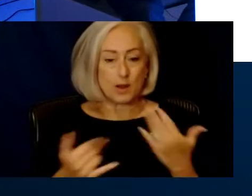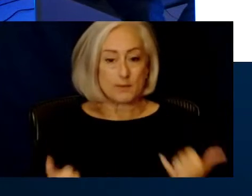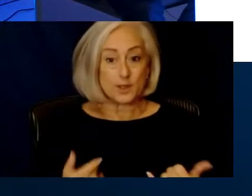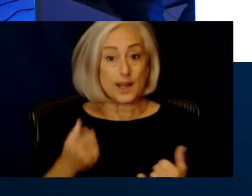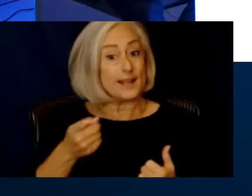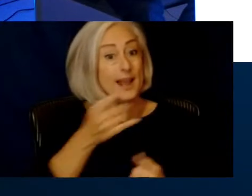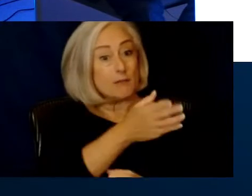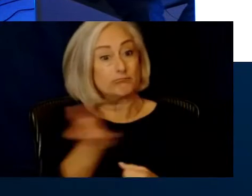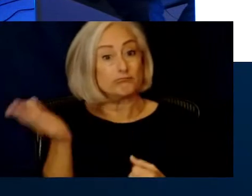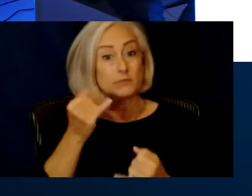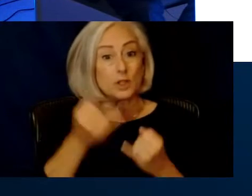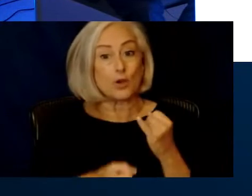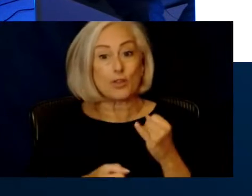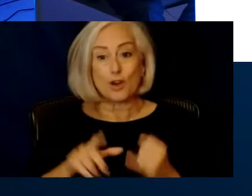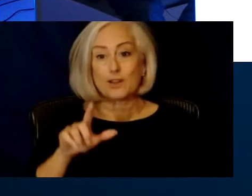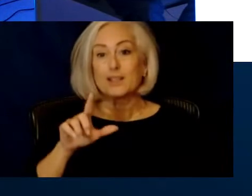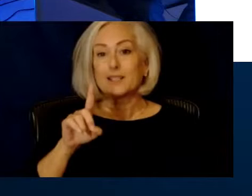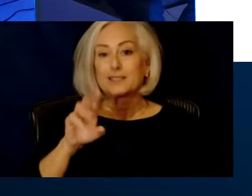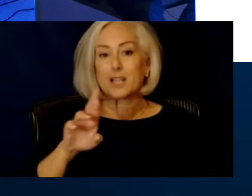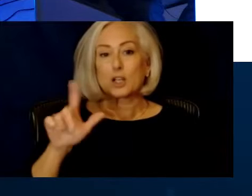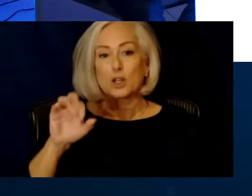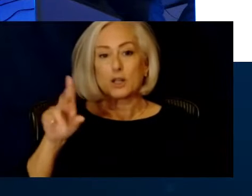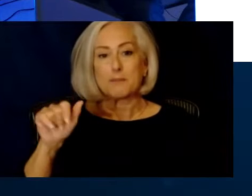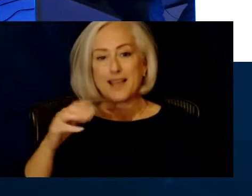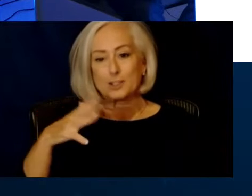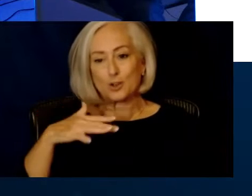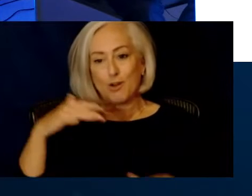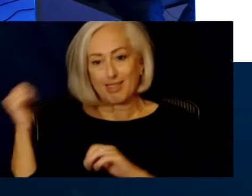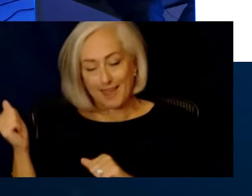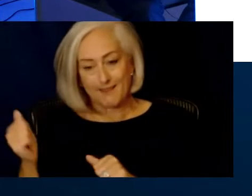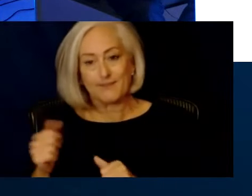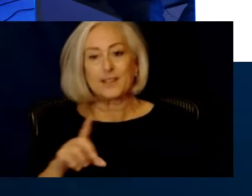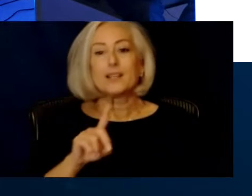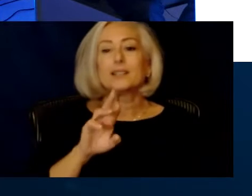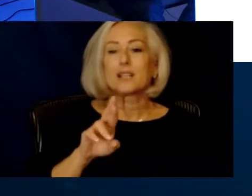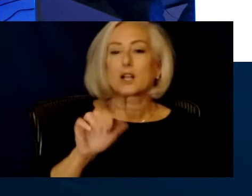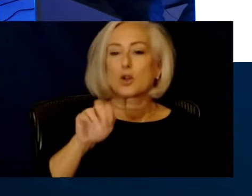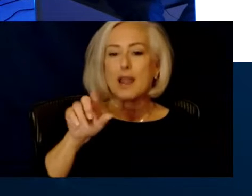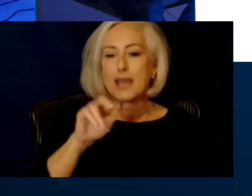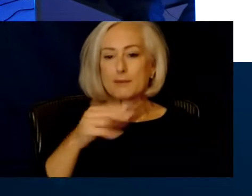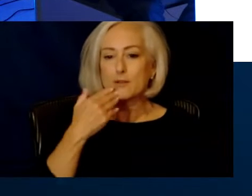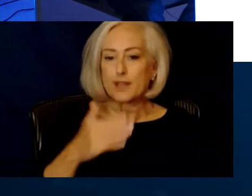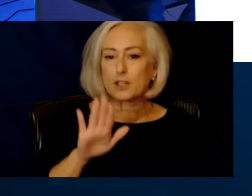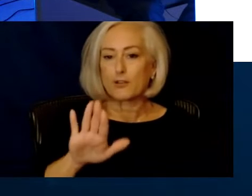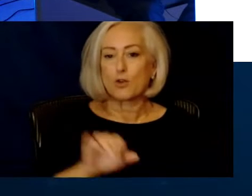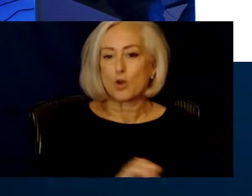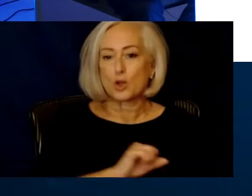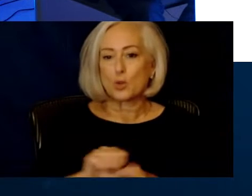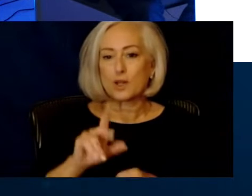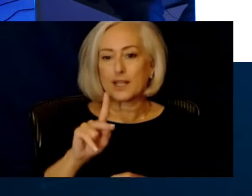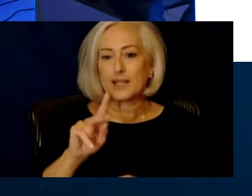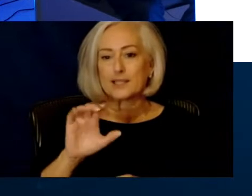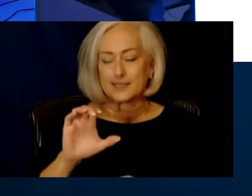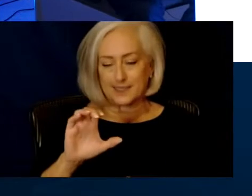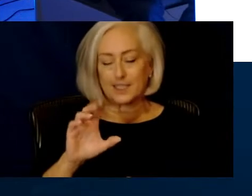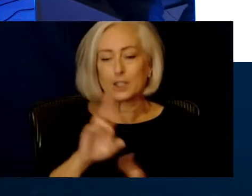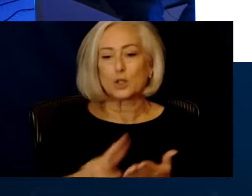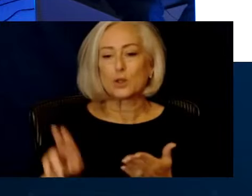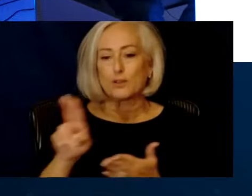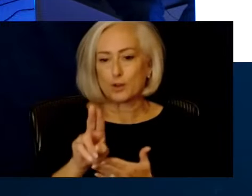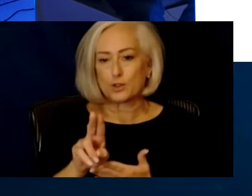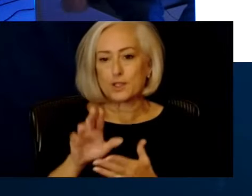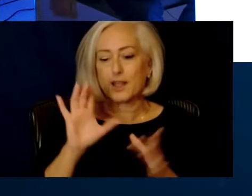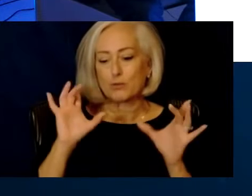Lamaster had to head out. Dr. Abner, thanks for joining us, and thanks for the great work you do at Kansas City University and all the great work on wellness in your fine